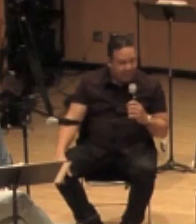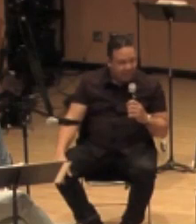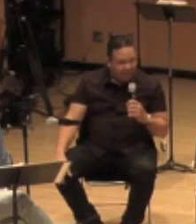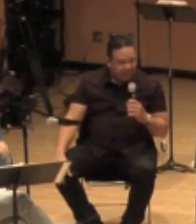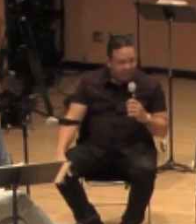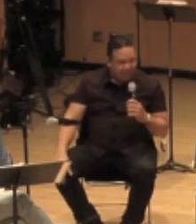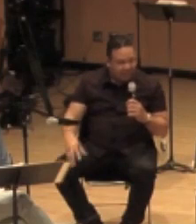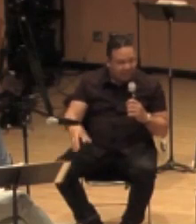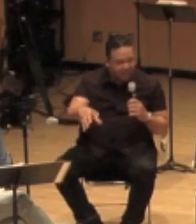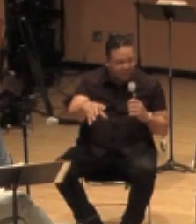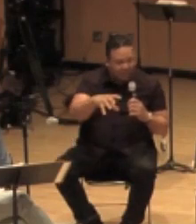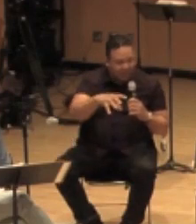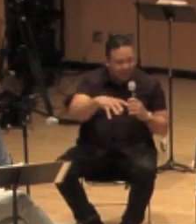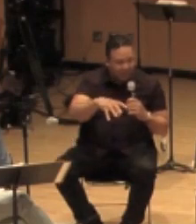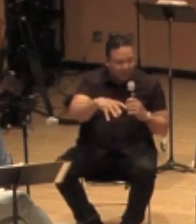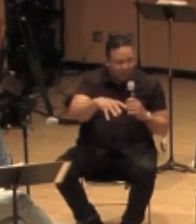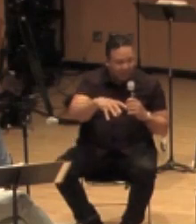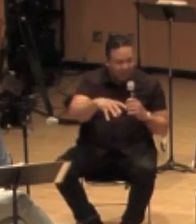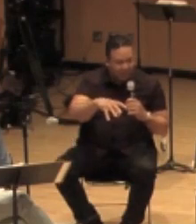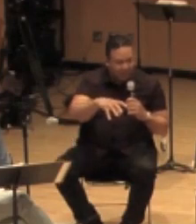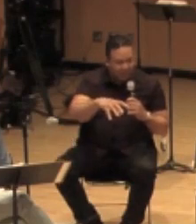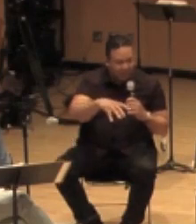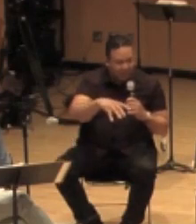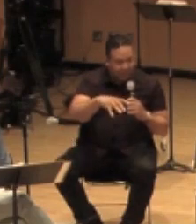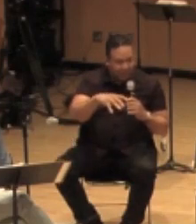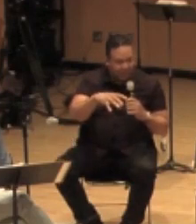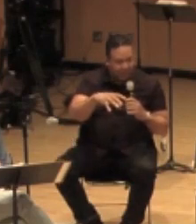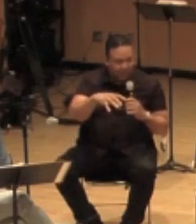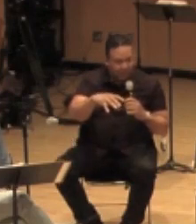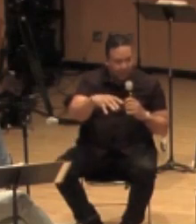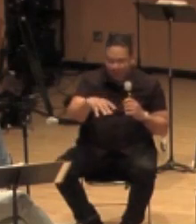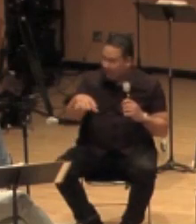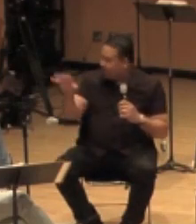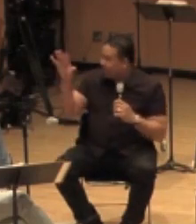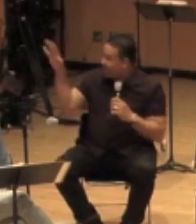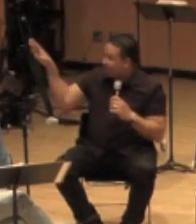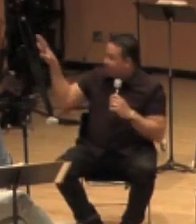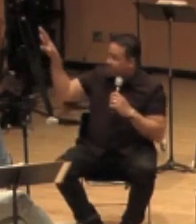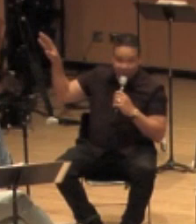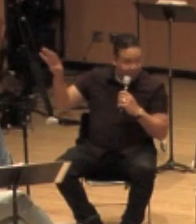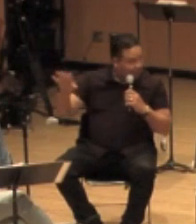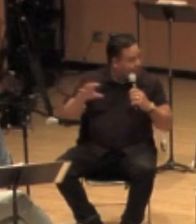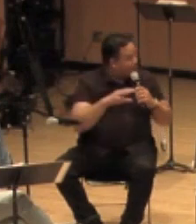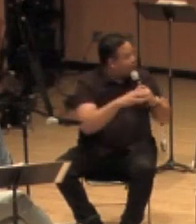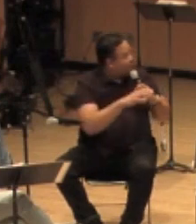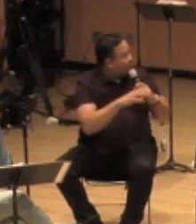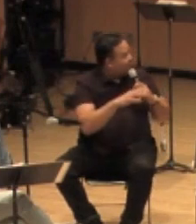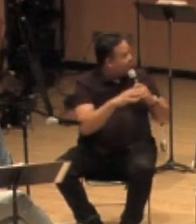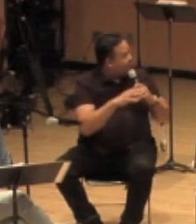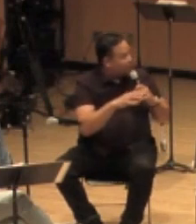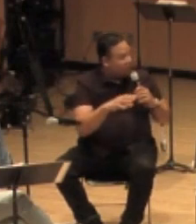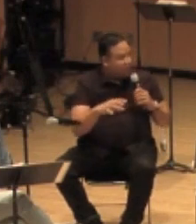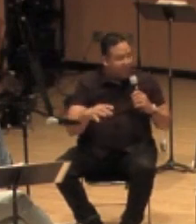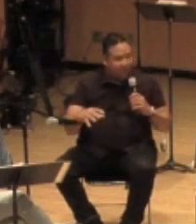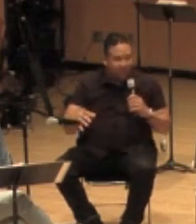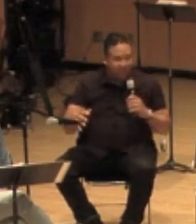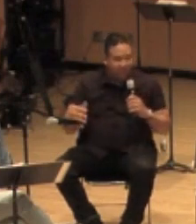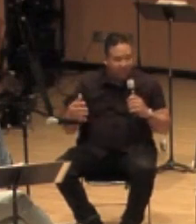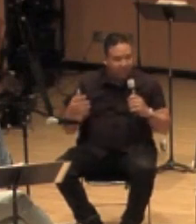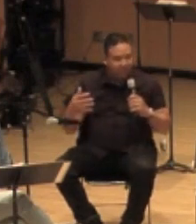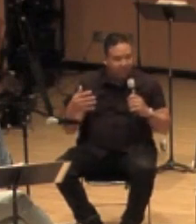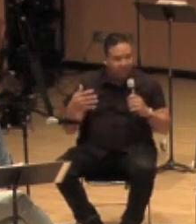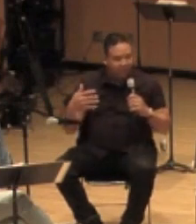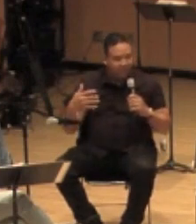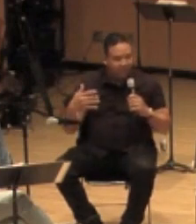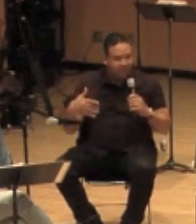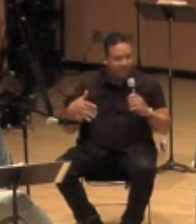really but it really brings back this feeling of like at that age that wonderful feeling of being